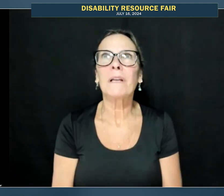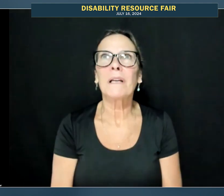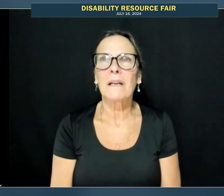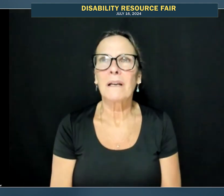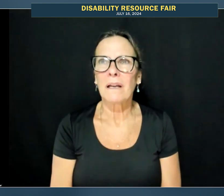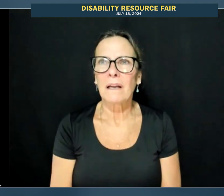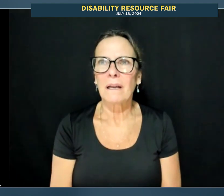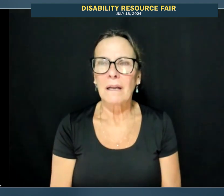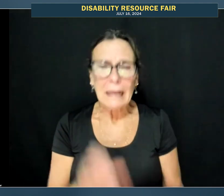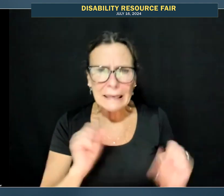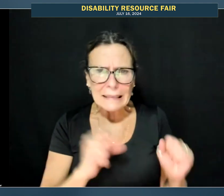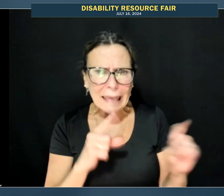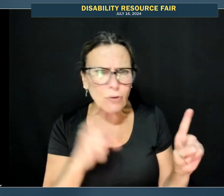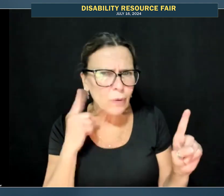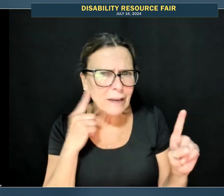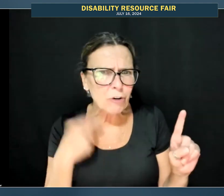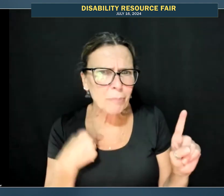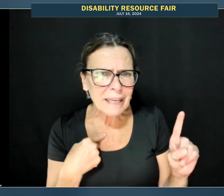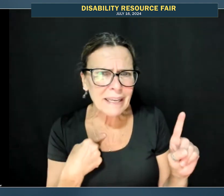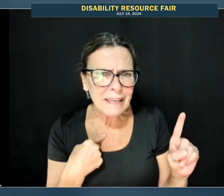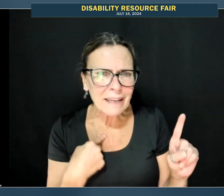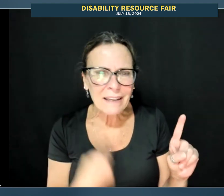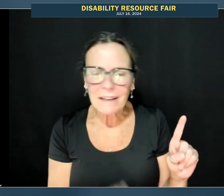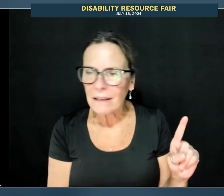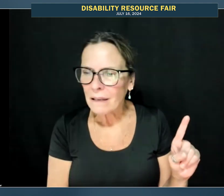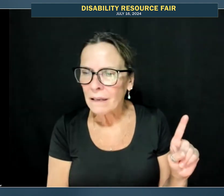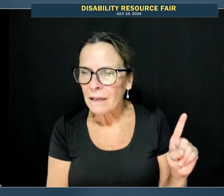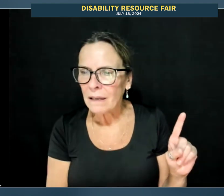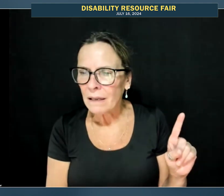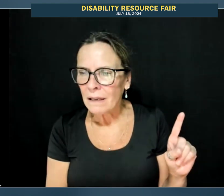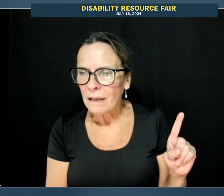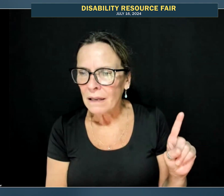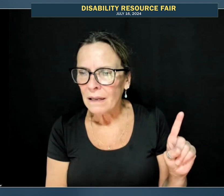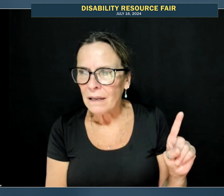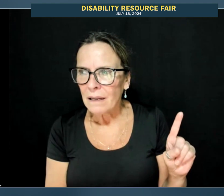Can you hear me? Can yep. People hear me?